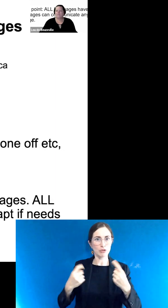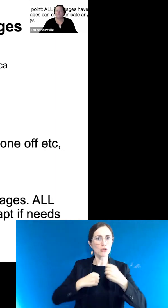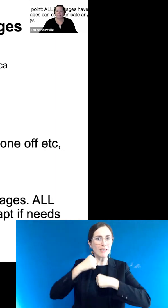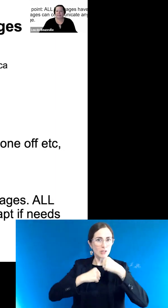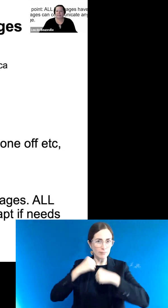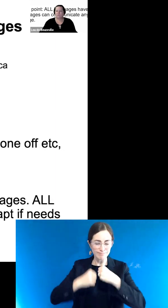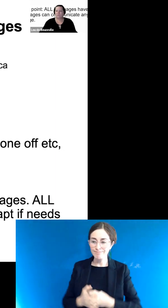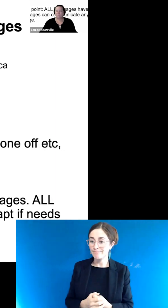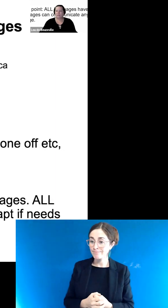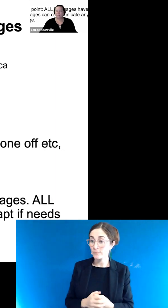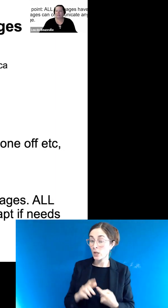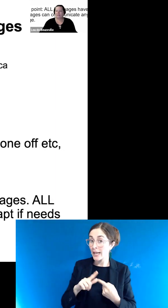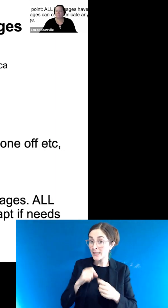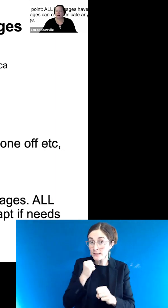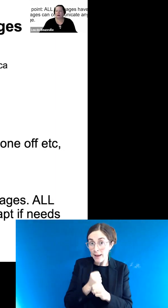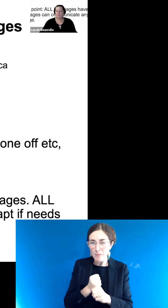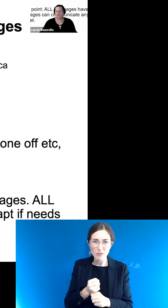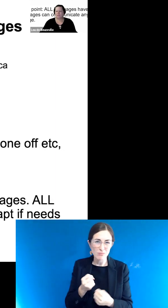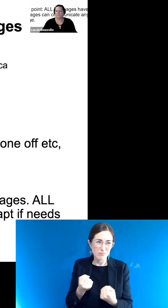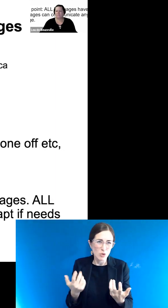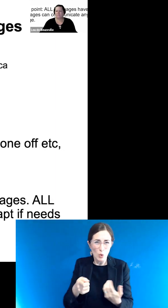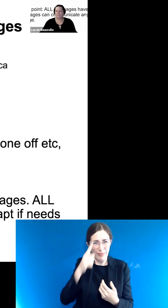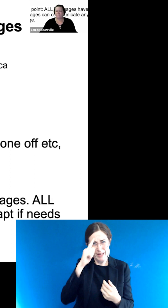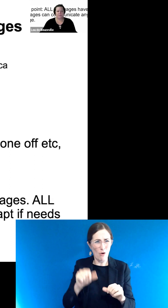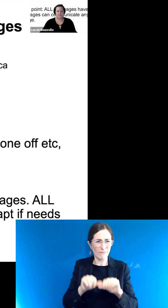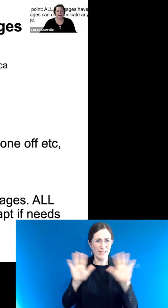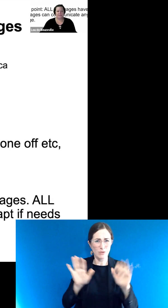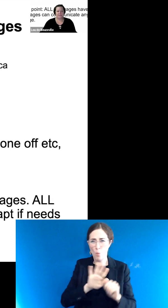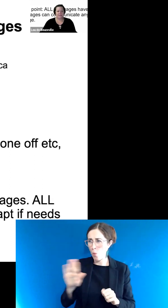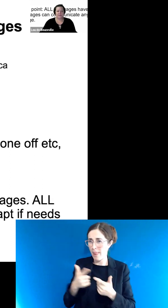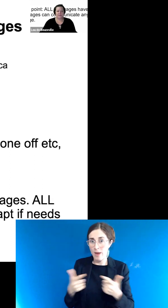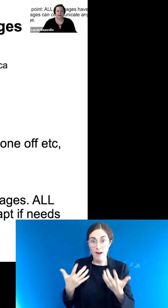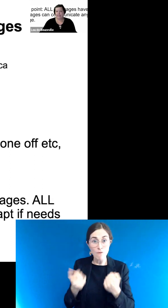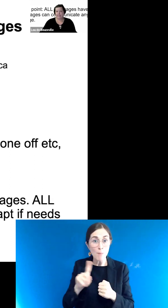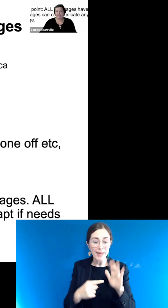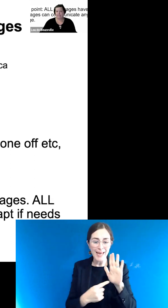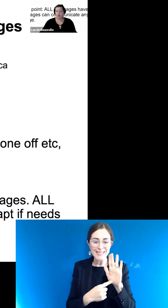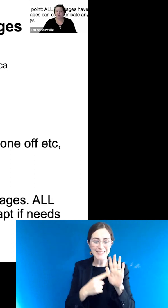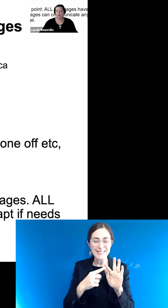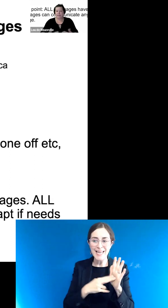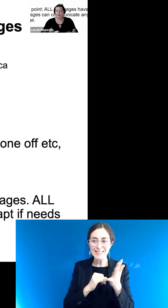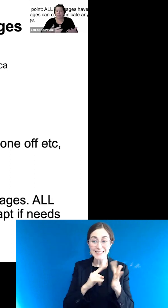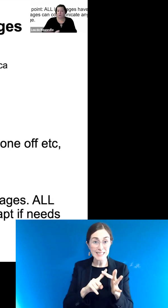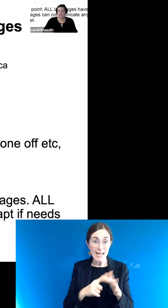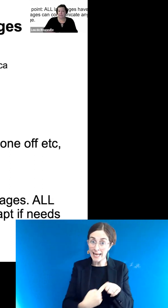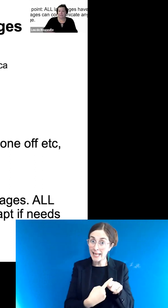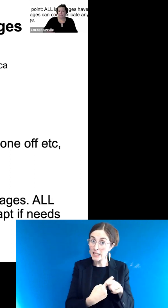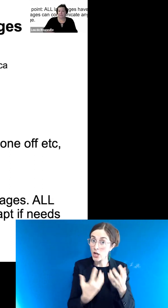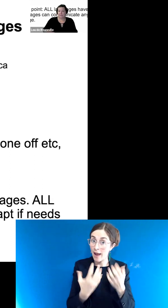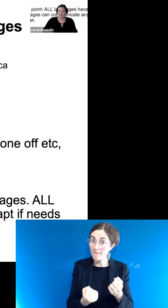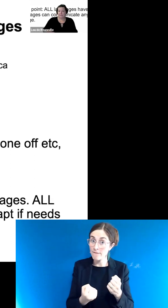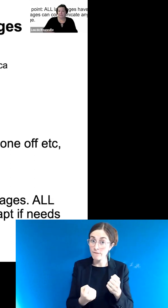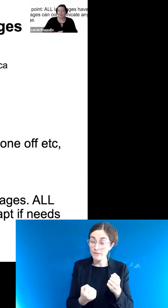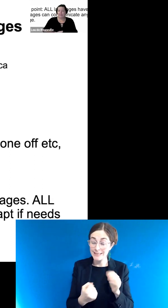So for example, things that you might think, well, it's obvious, of course all languages have tense. English has got